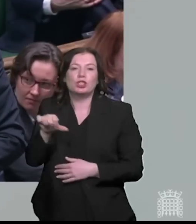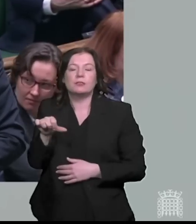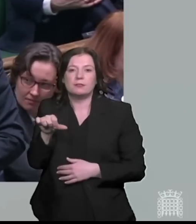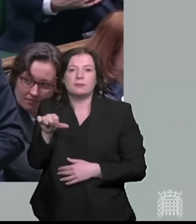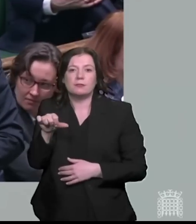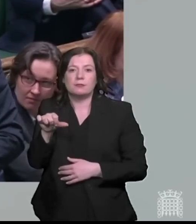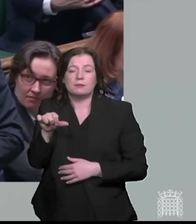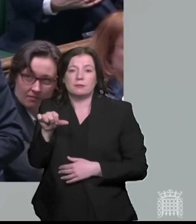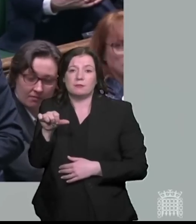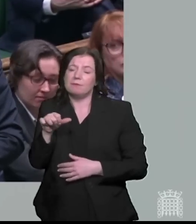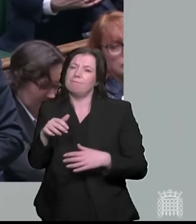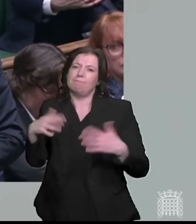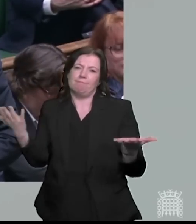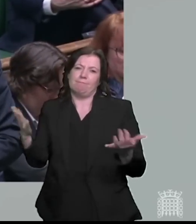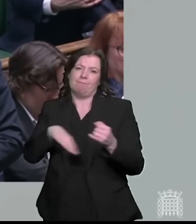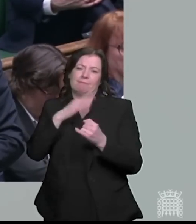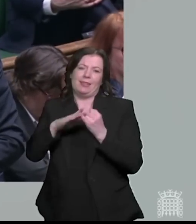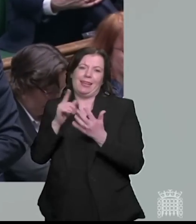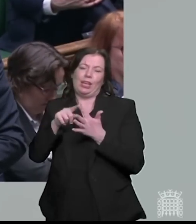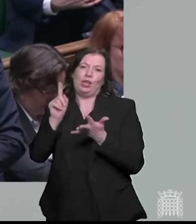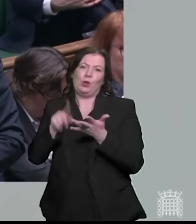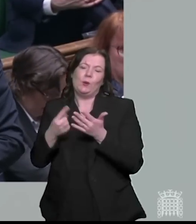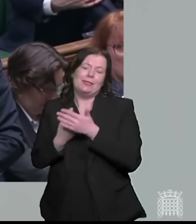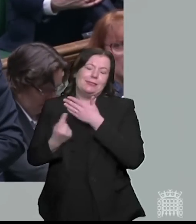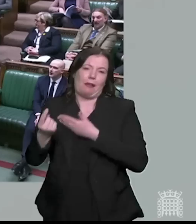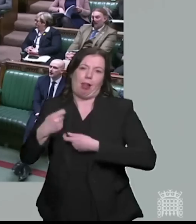Speaker, rejoining the EU single market